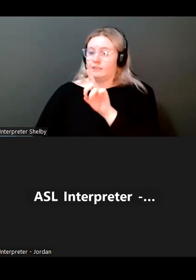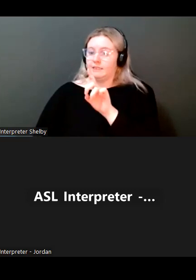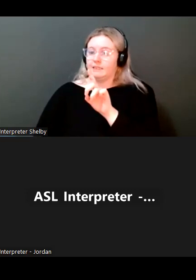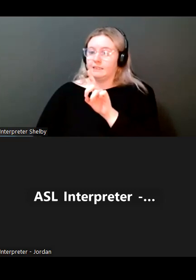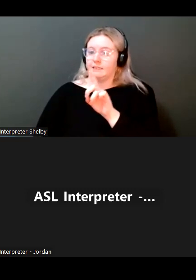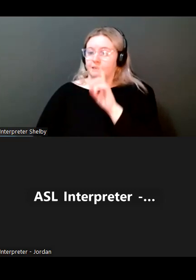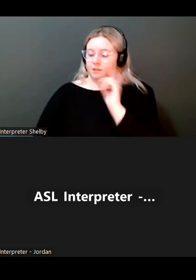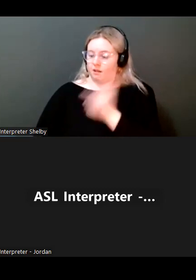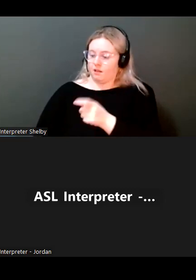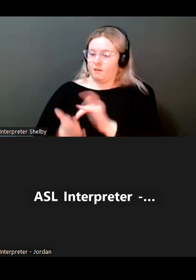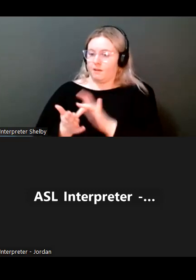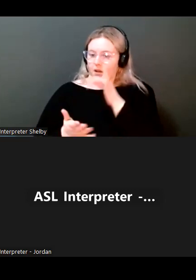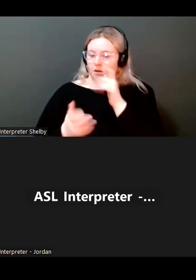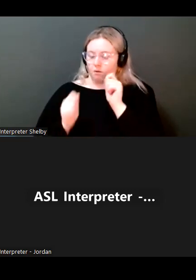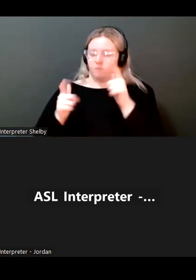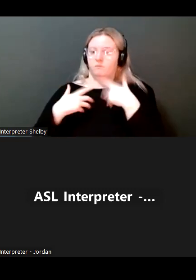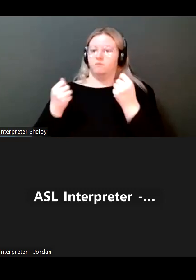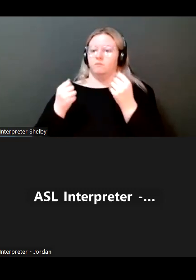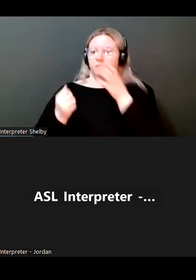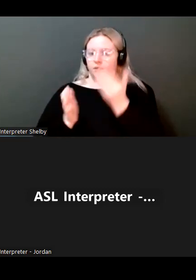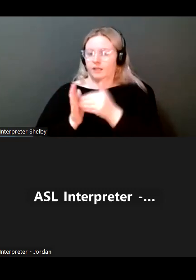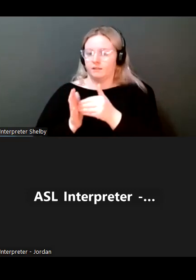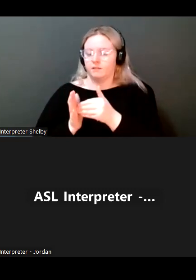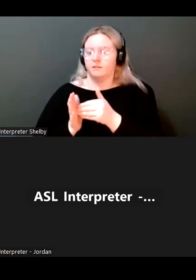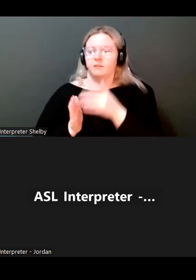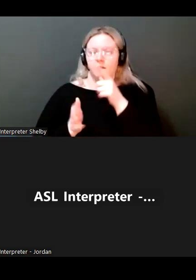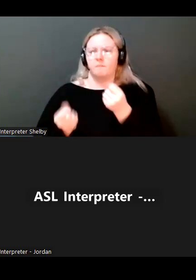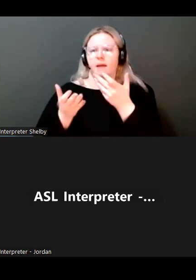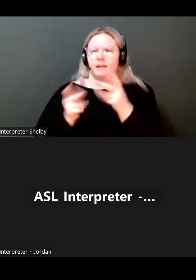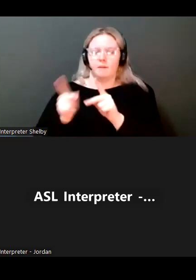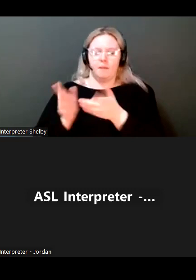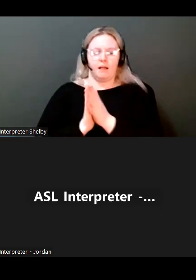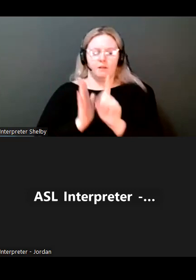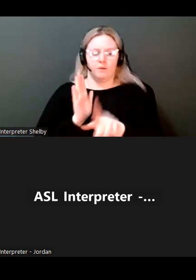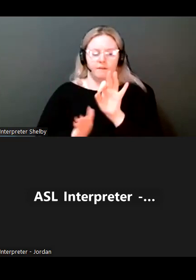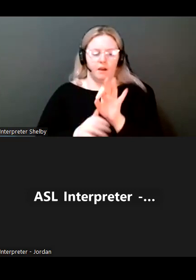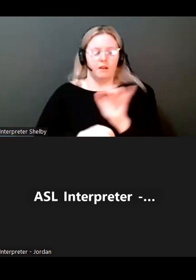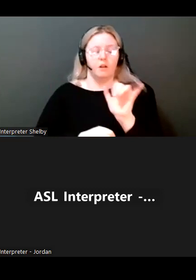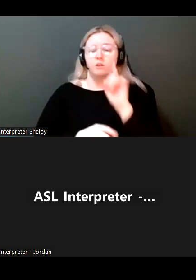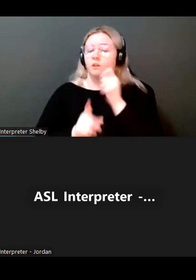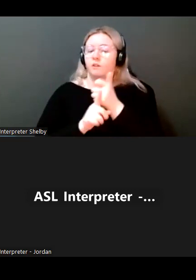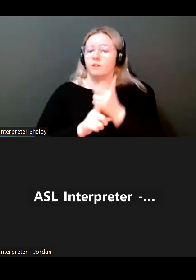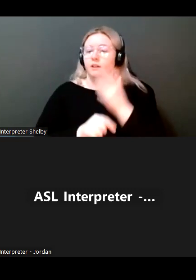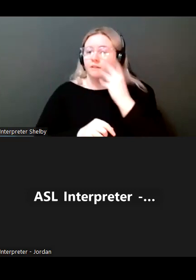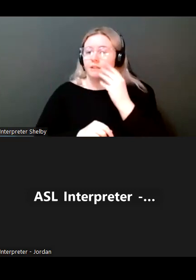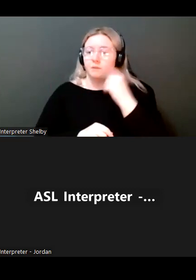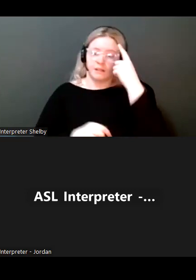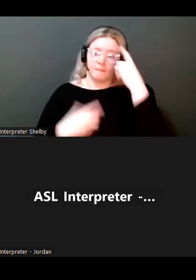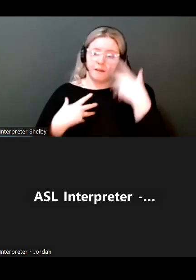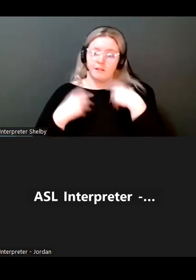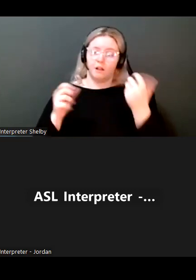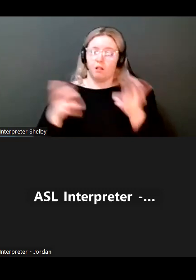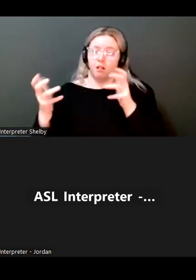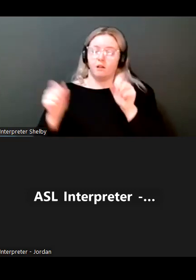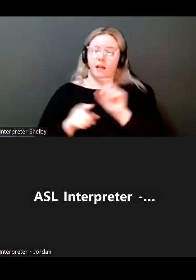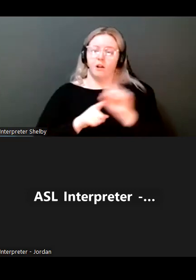getting a lot of requests for those. And also, if you're experiencing a mental health crisis, you can call 811,